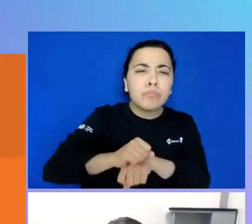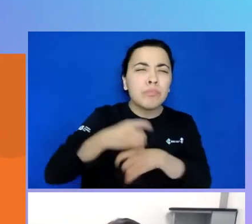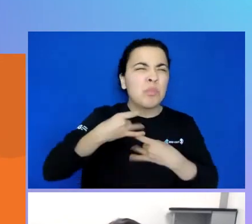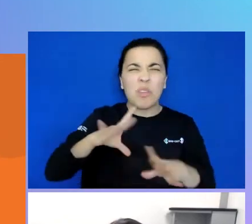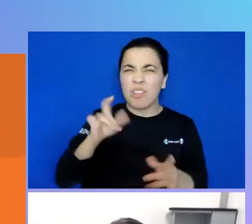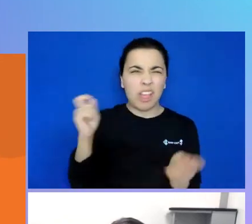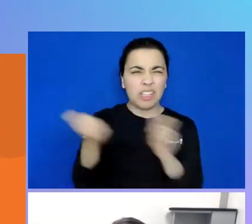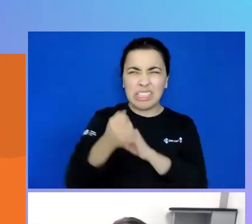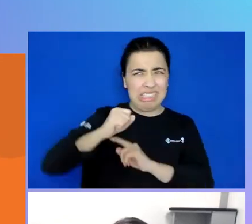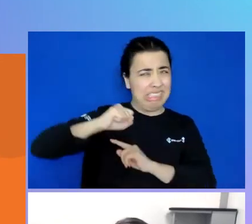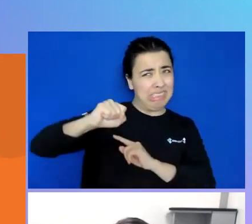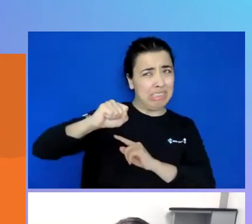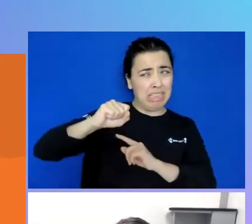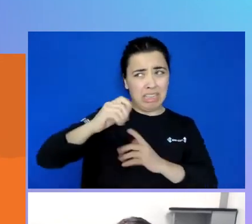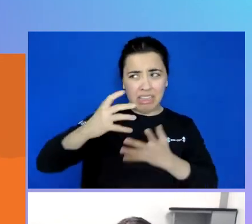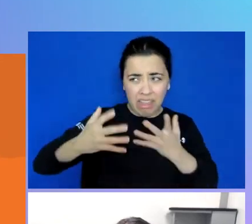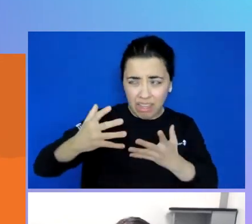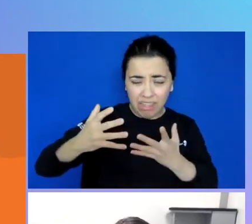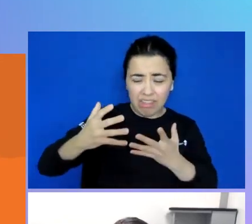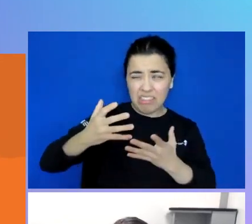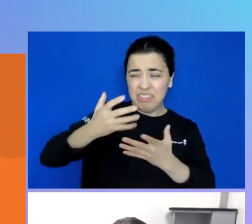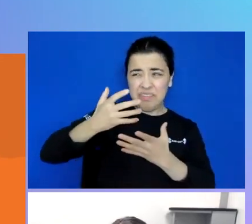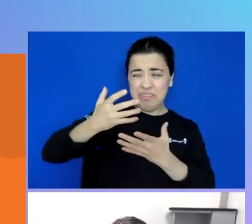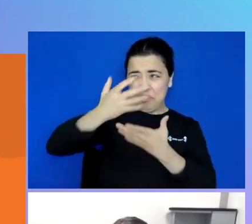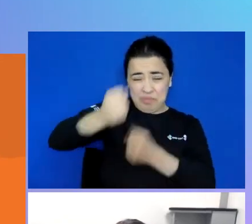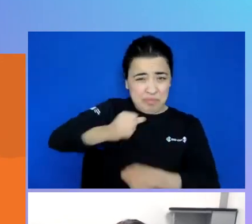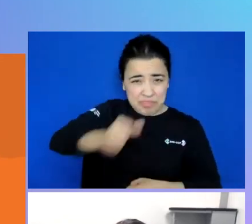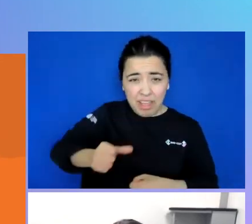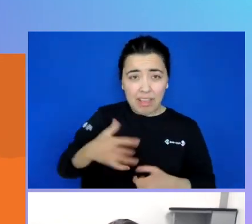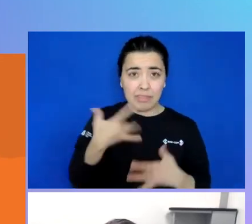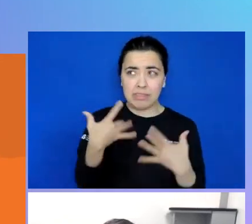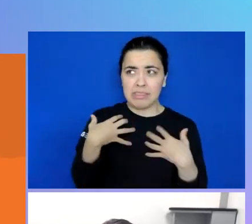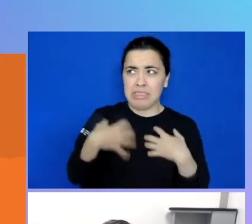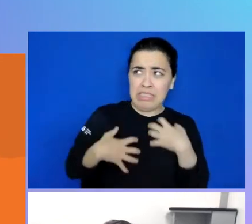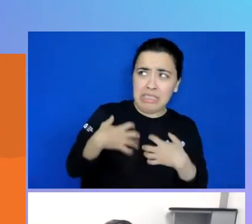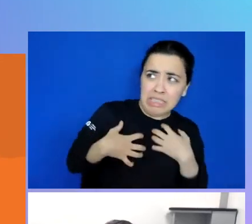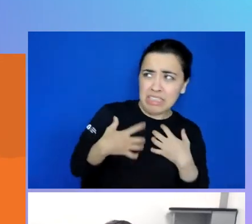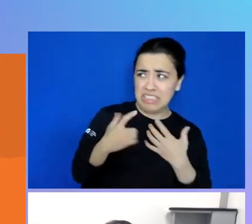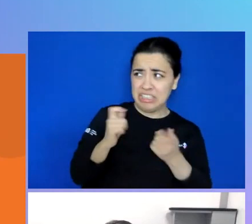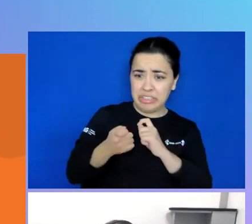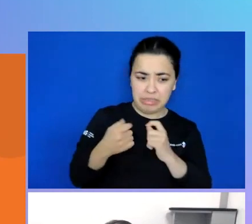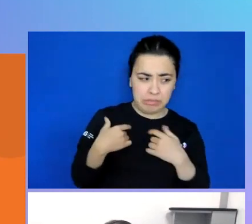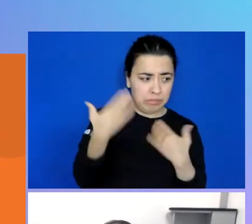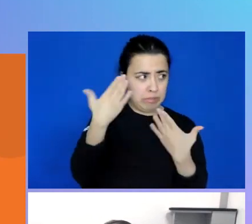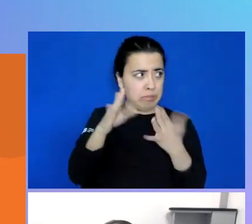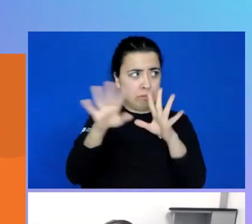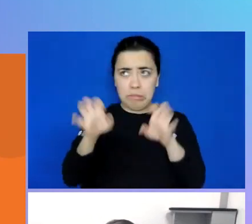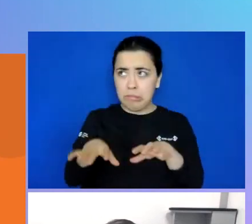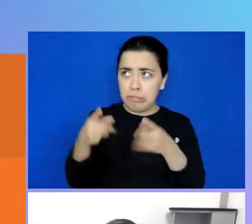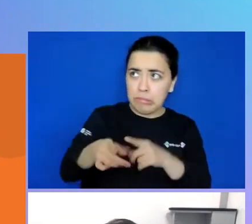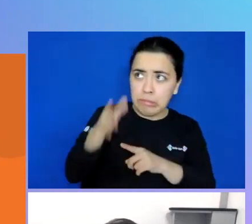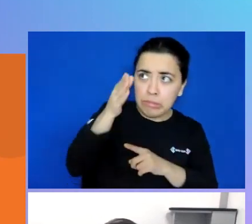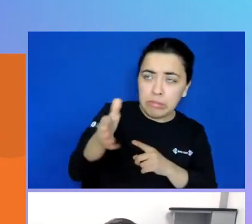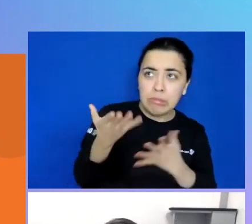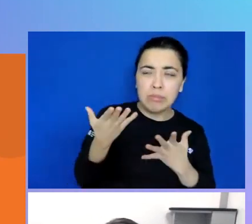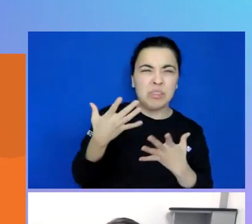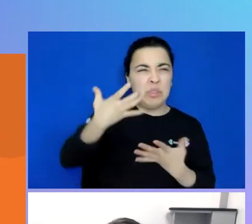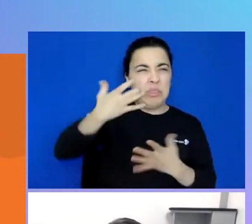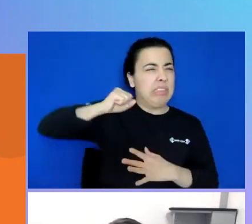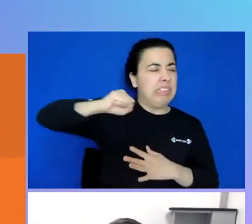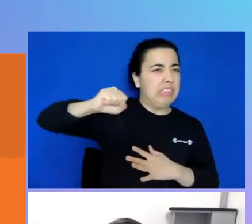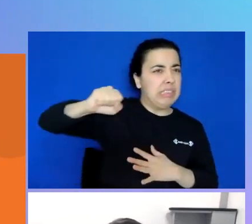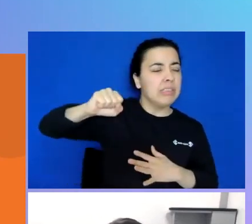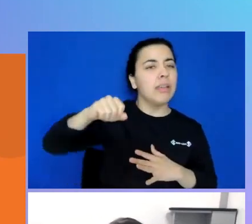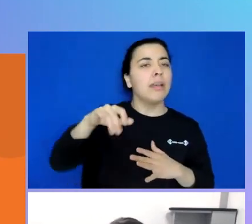and there's distrust. People don't want to change. It feels really scary to make changes. It's shaking them out